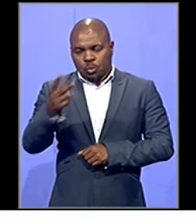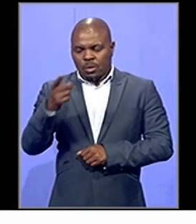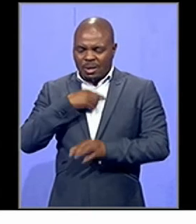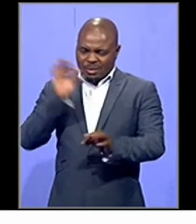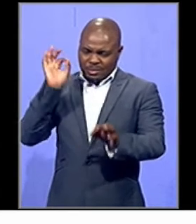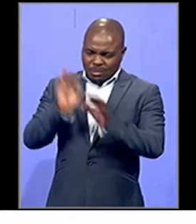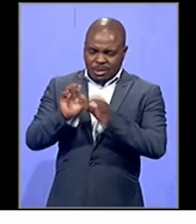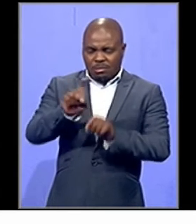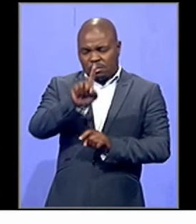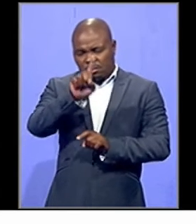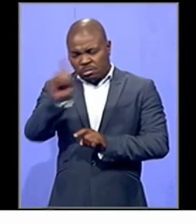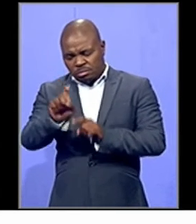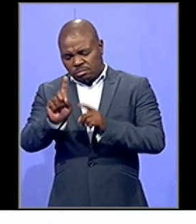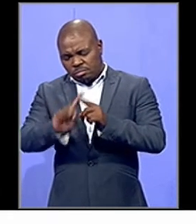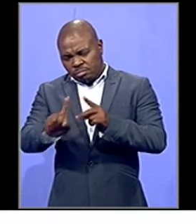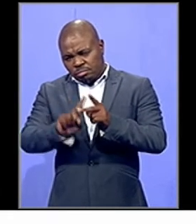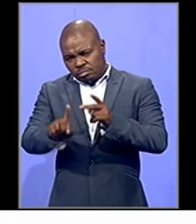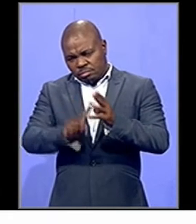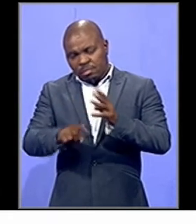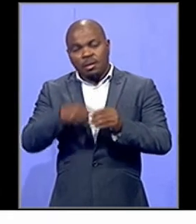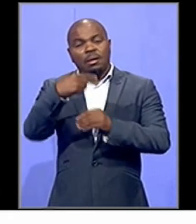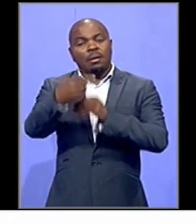about the